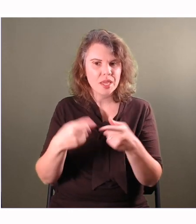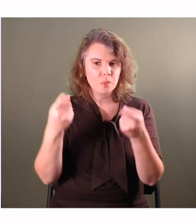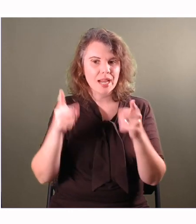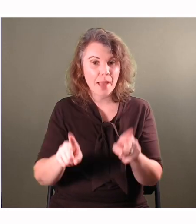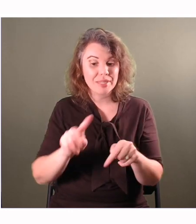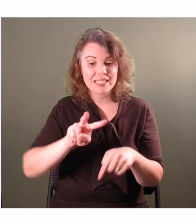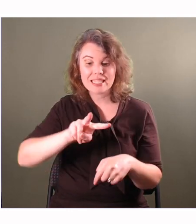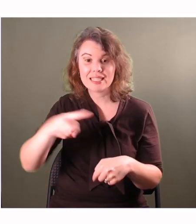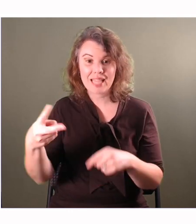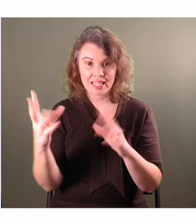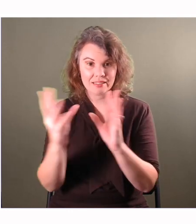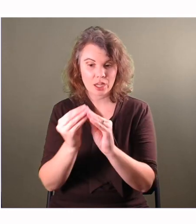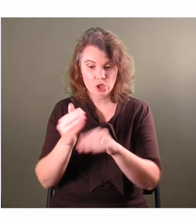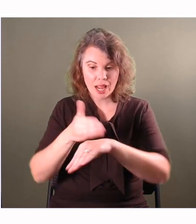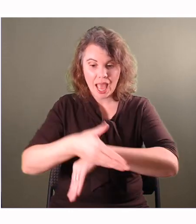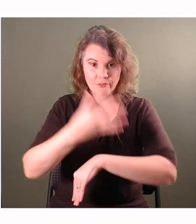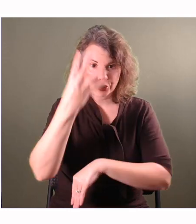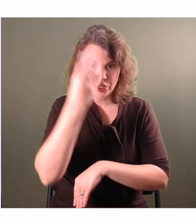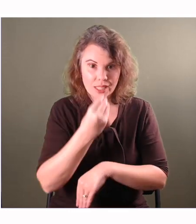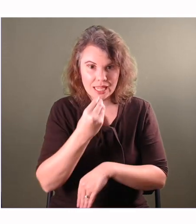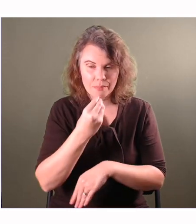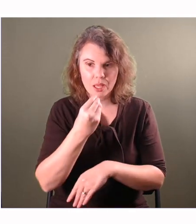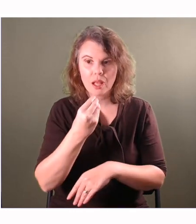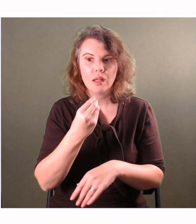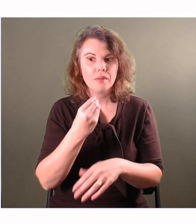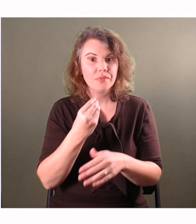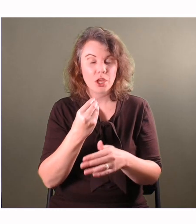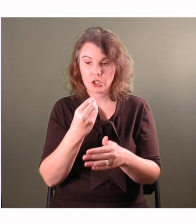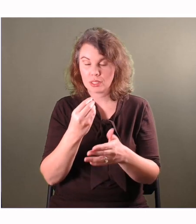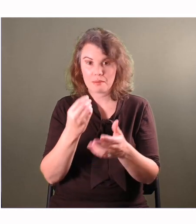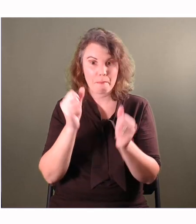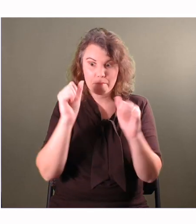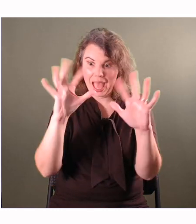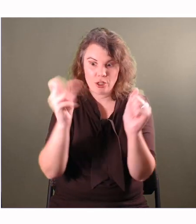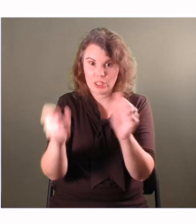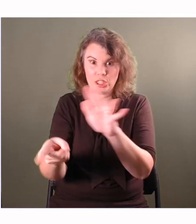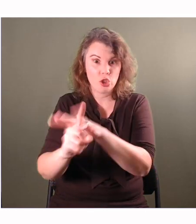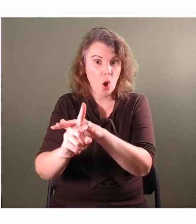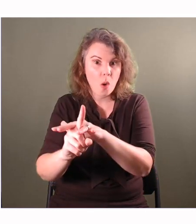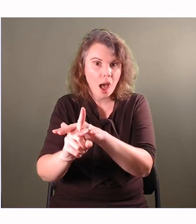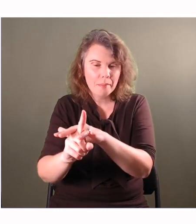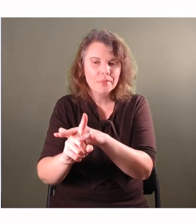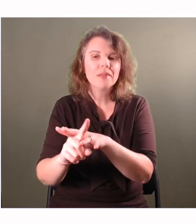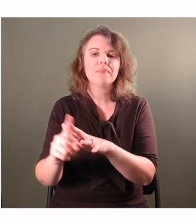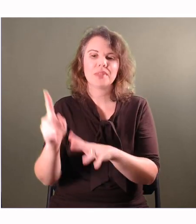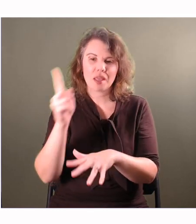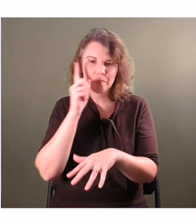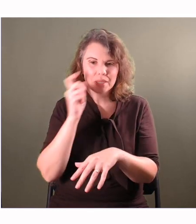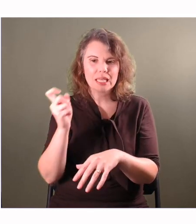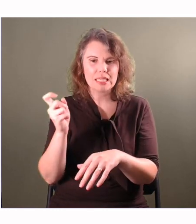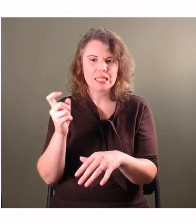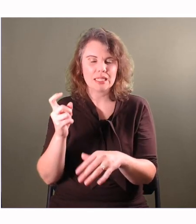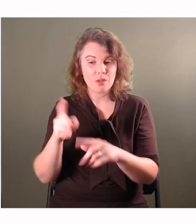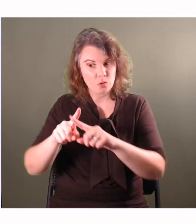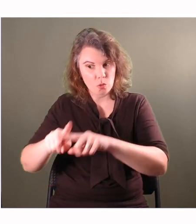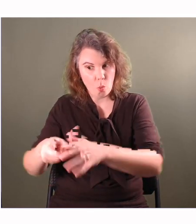So what happens in the second session after sleep? Are there magically hidden units there because it is sensitive to second-order